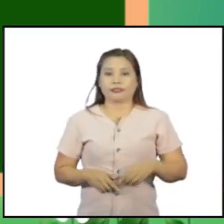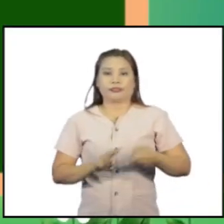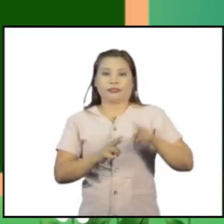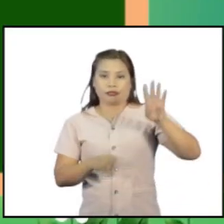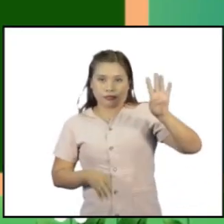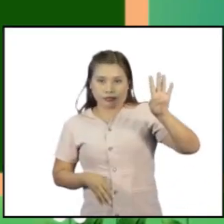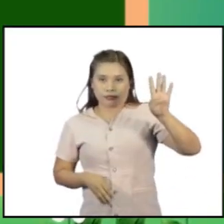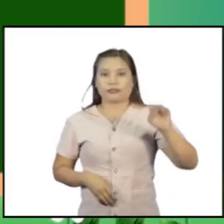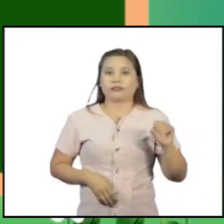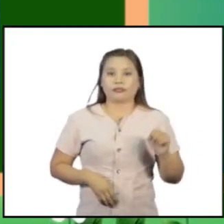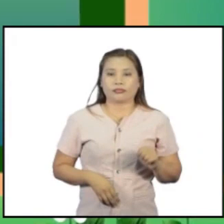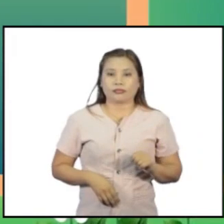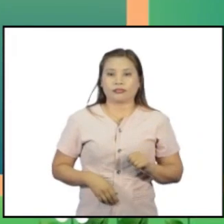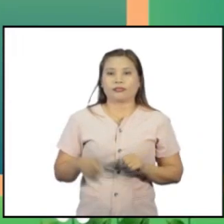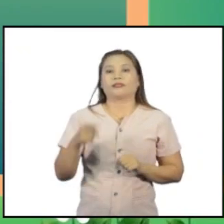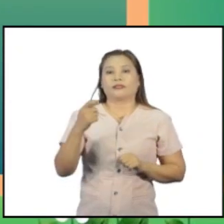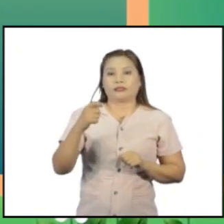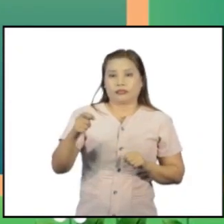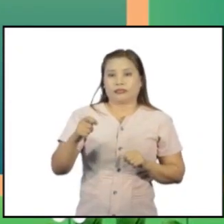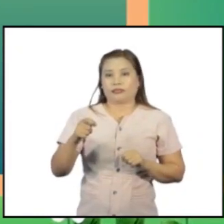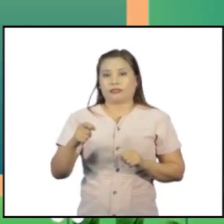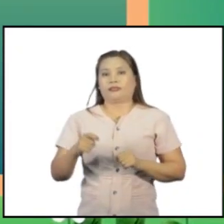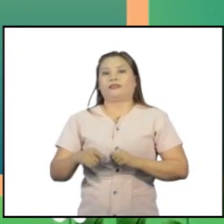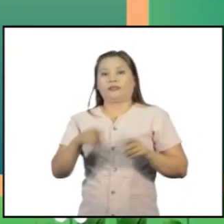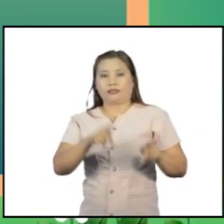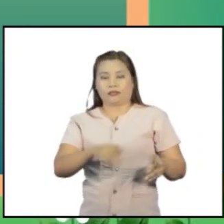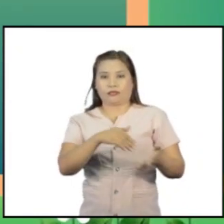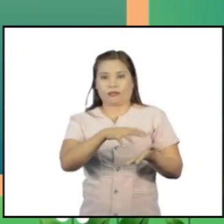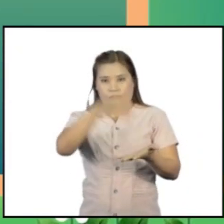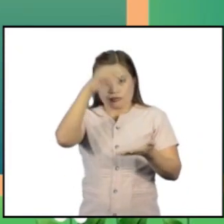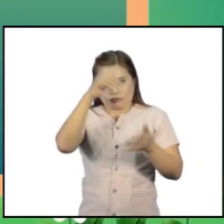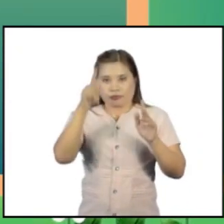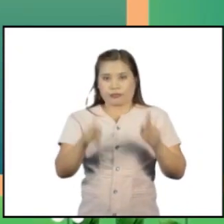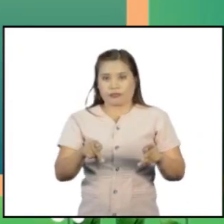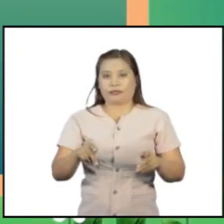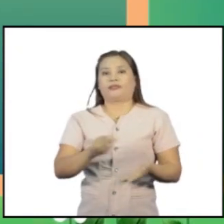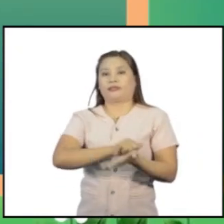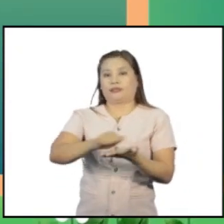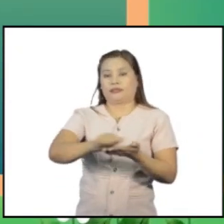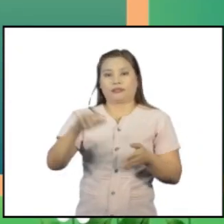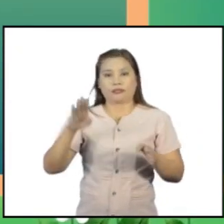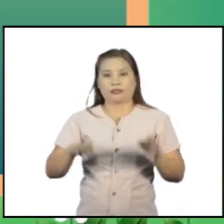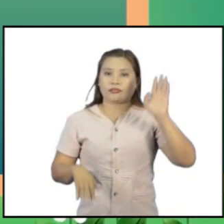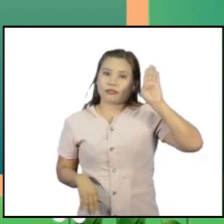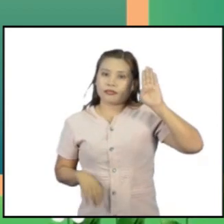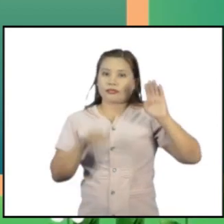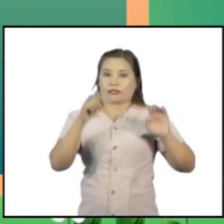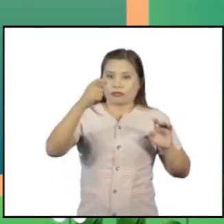Number 4. The pupils polished the chair carefully. A.